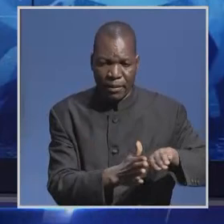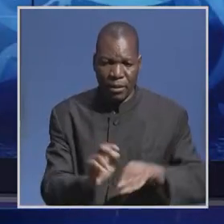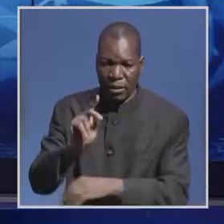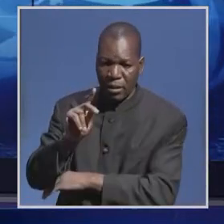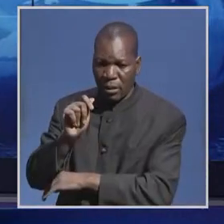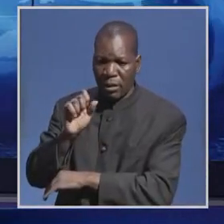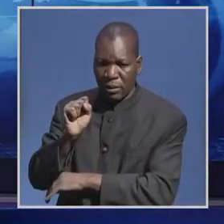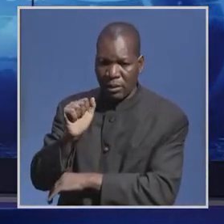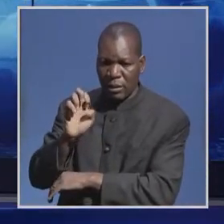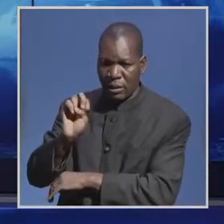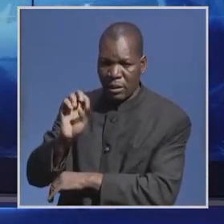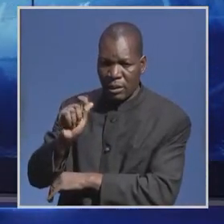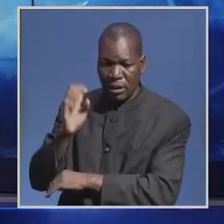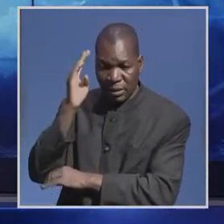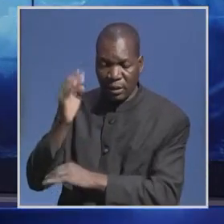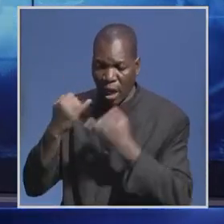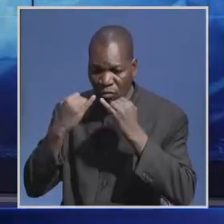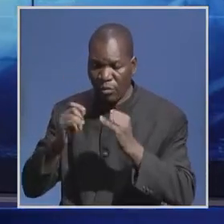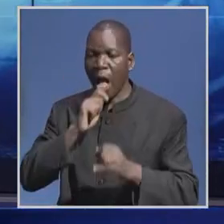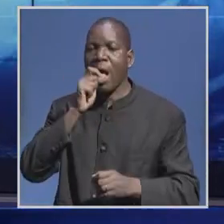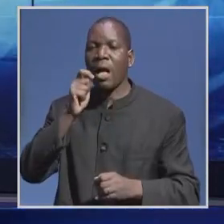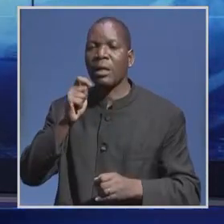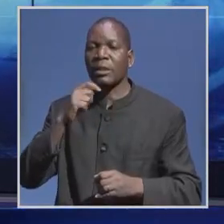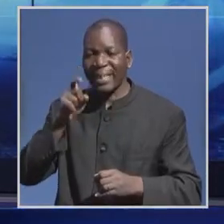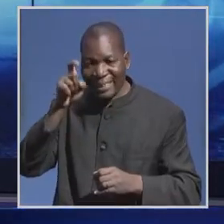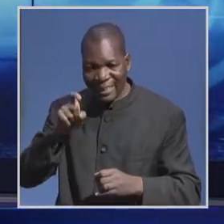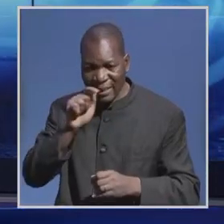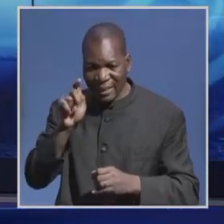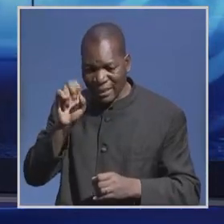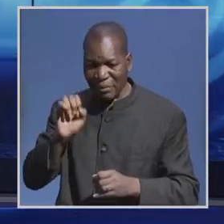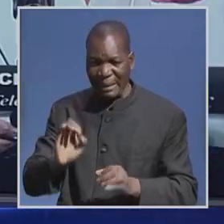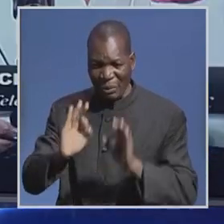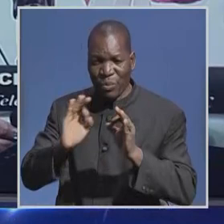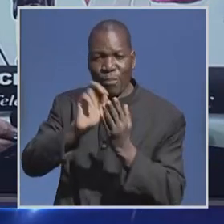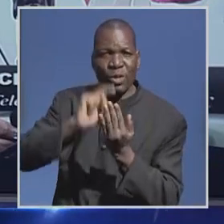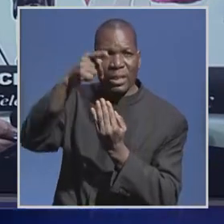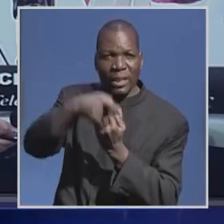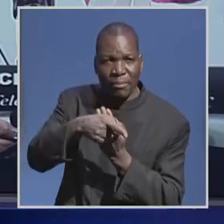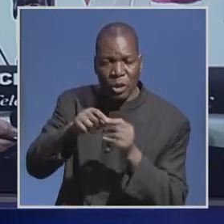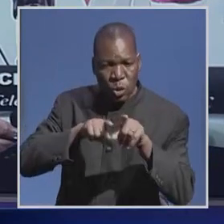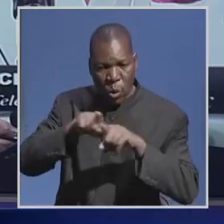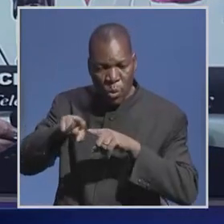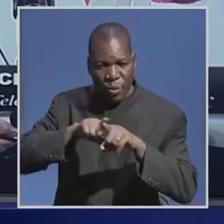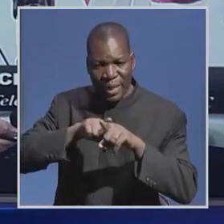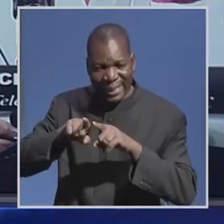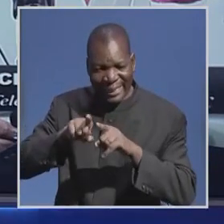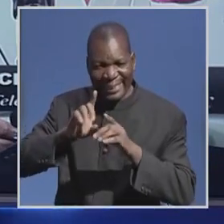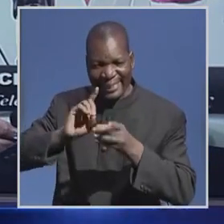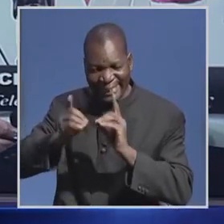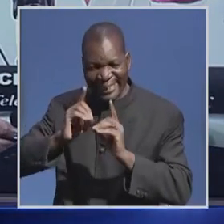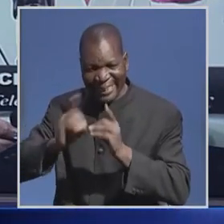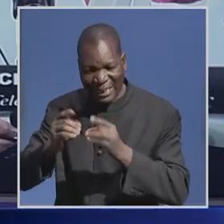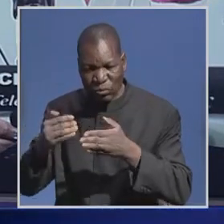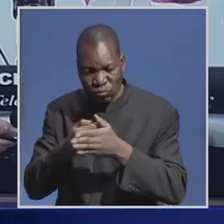Information and Media Minister CHUSHI KASANDA says Znbc requires quality content to effectively compete in the digital space. Ms. KASANDA